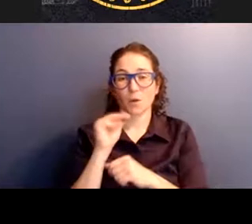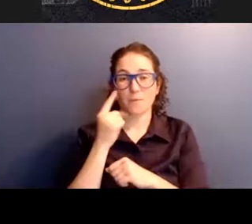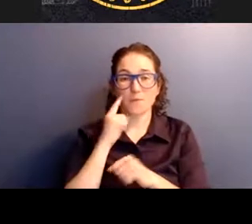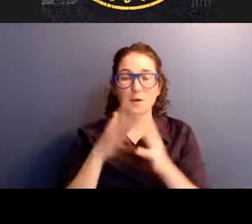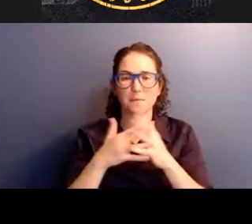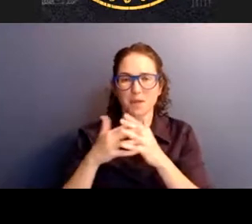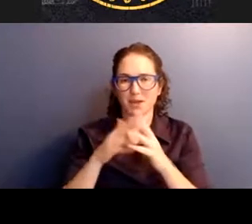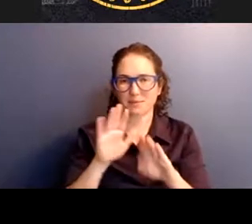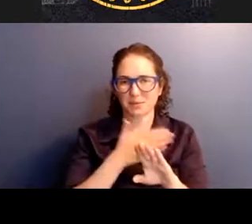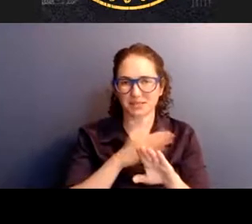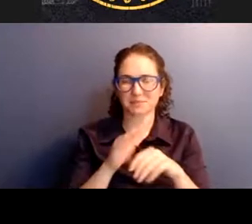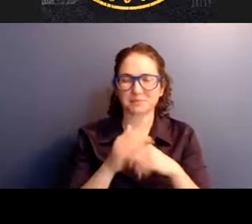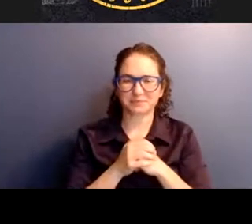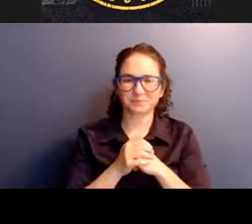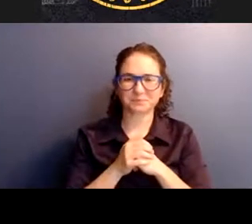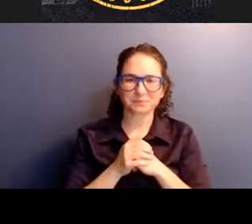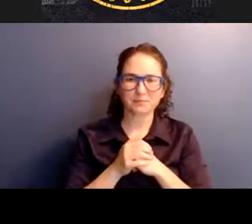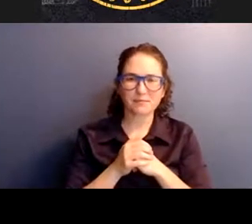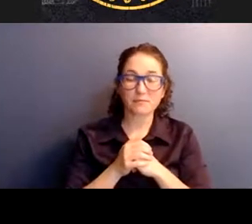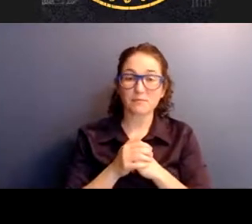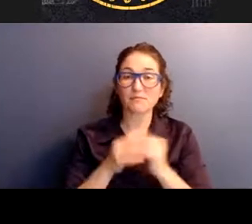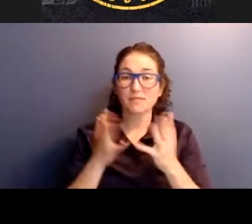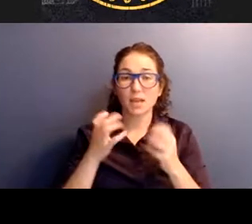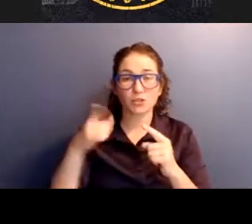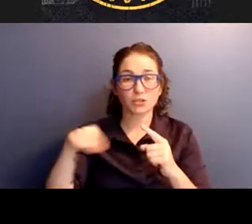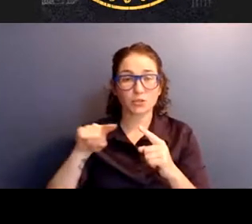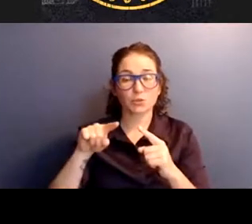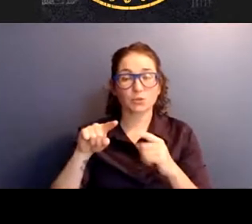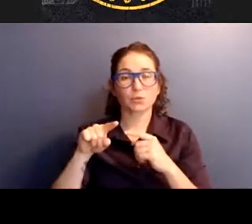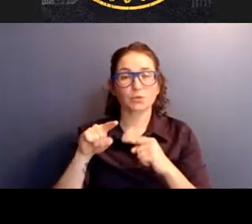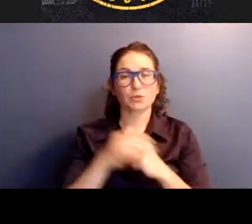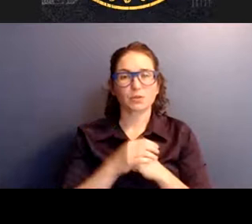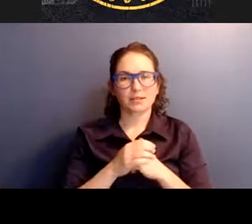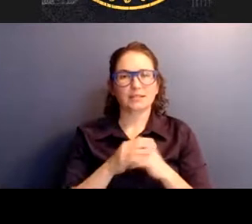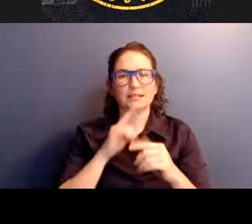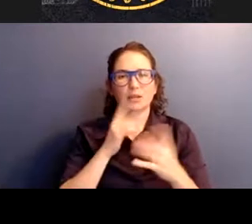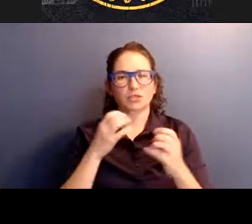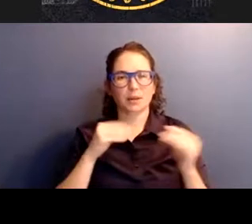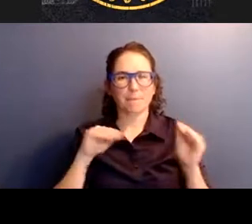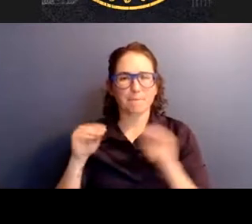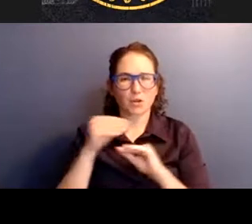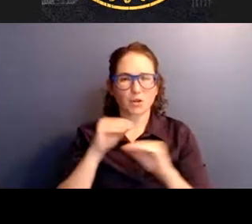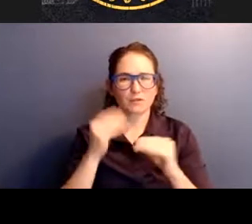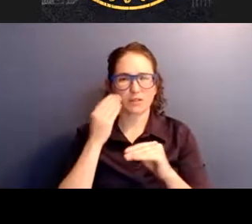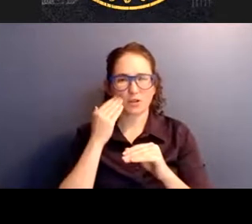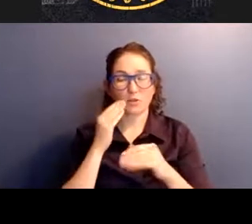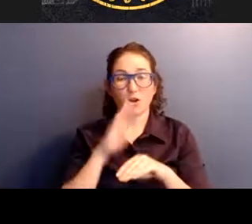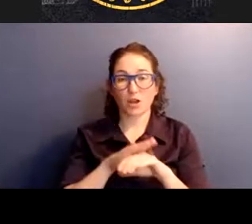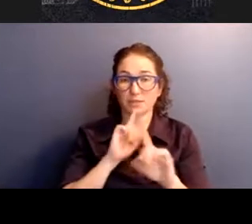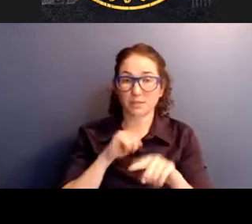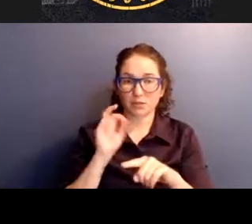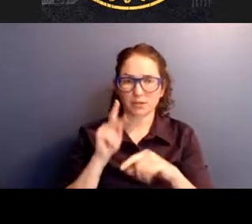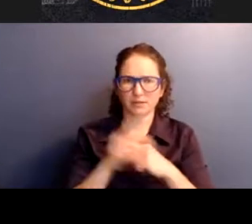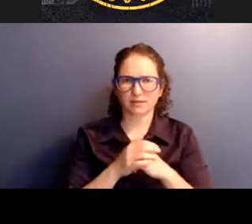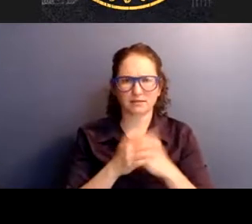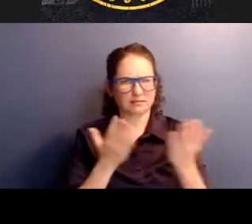music. And I want you to move on the response. Okay, how does it